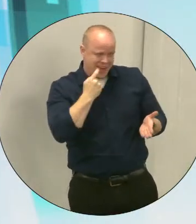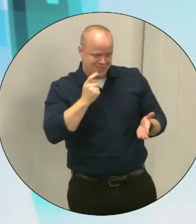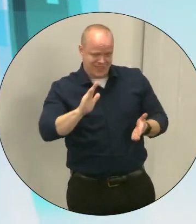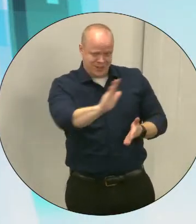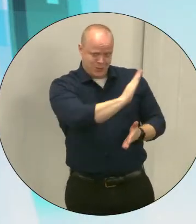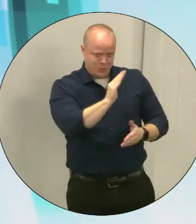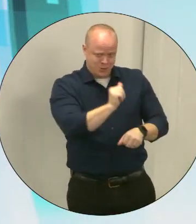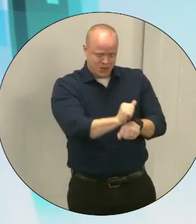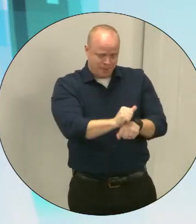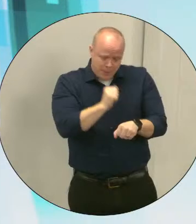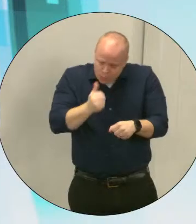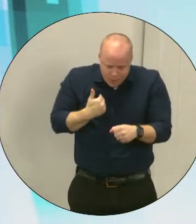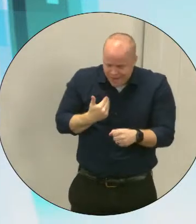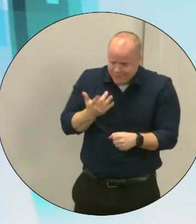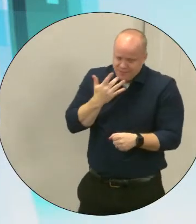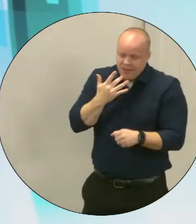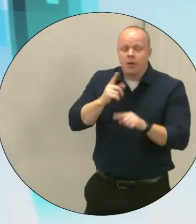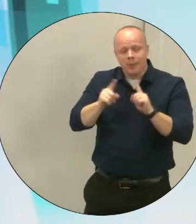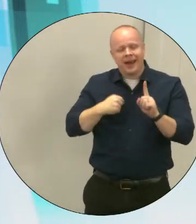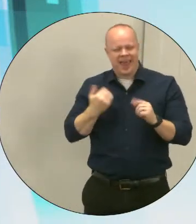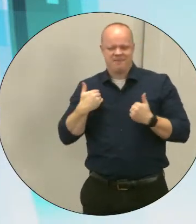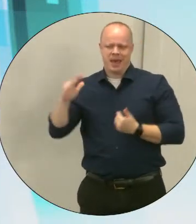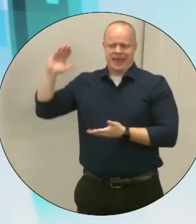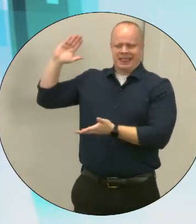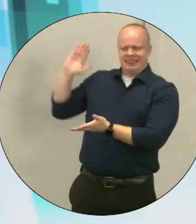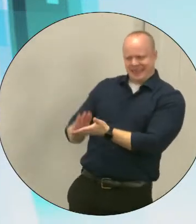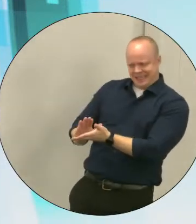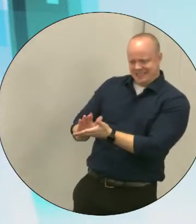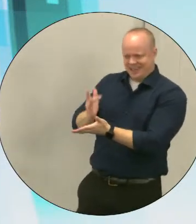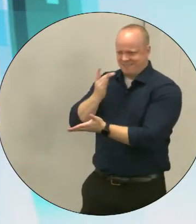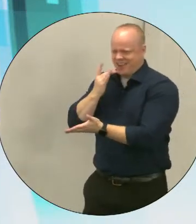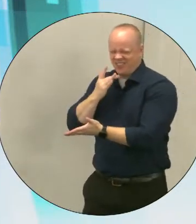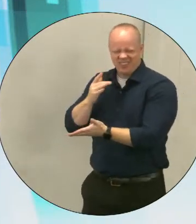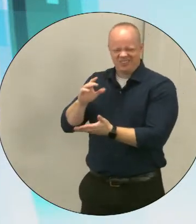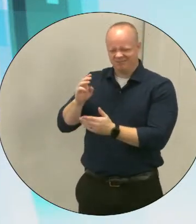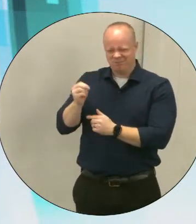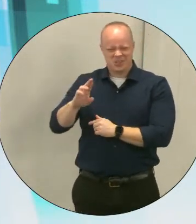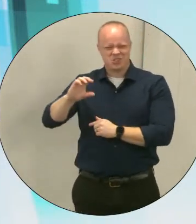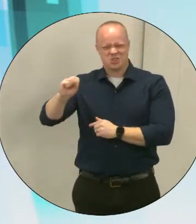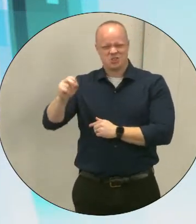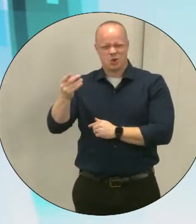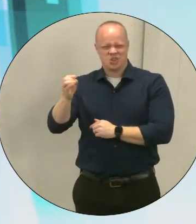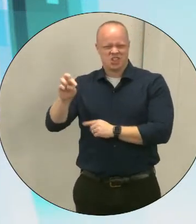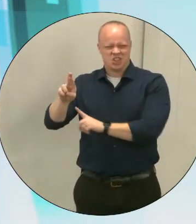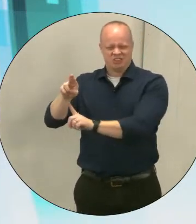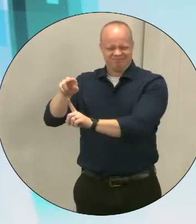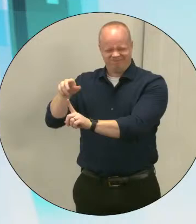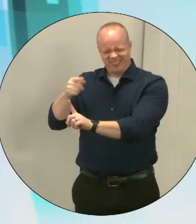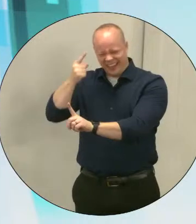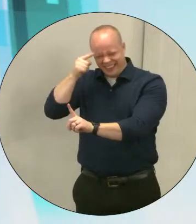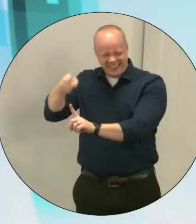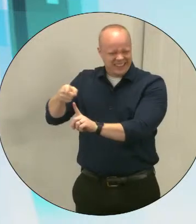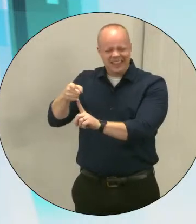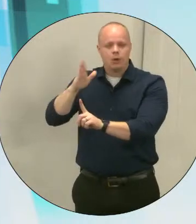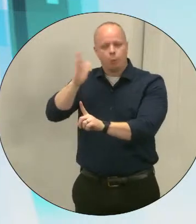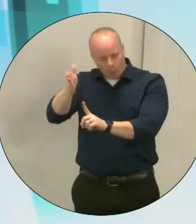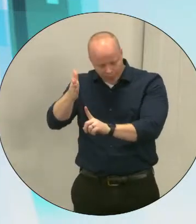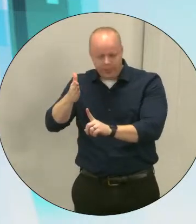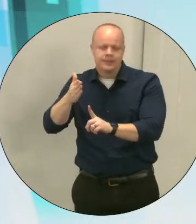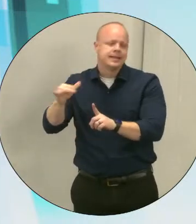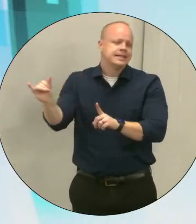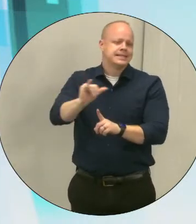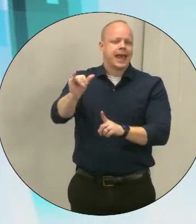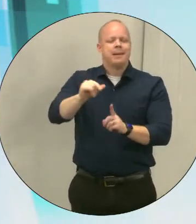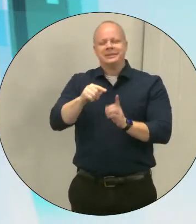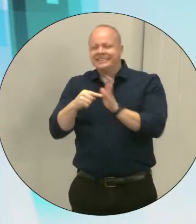don't have a favorite, but I do have a least favorite. And my least favorite right now is Mr. Schuldener, because I think he is the candidate most likely to go on CNN and